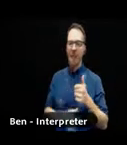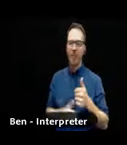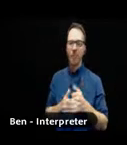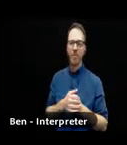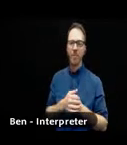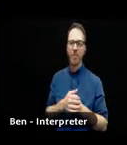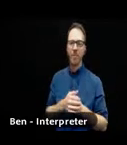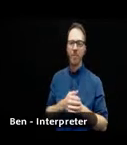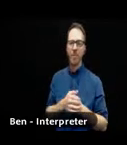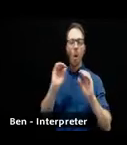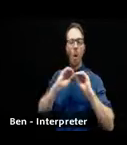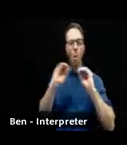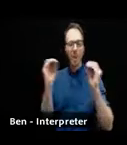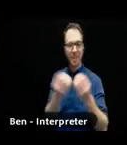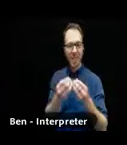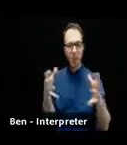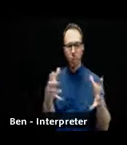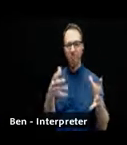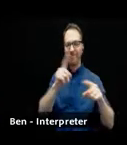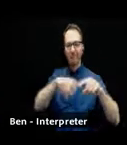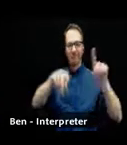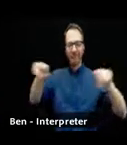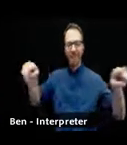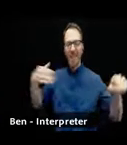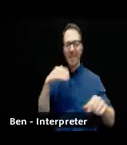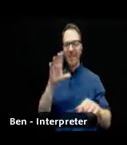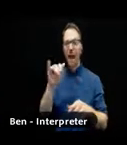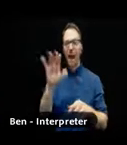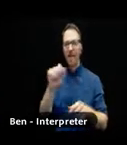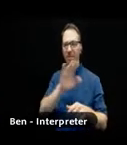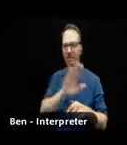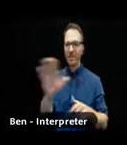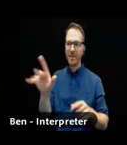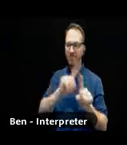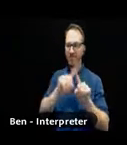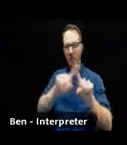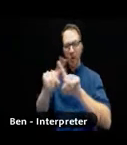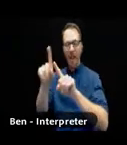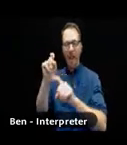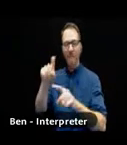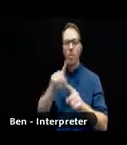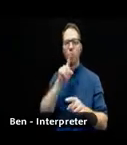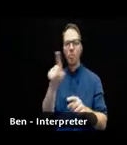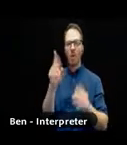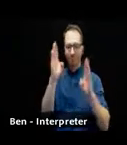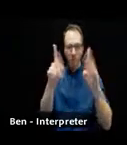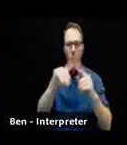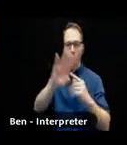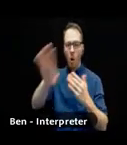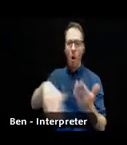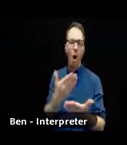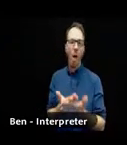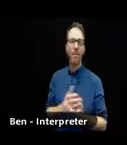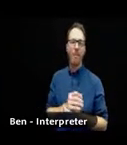every organization has a set of dynamics. And you have to be really attentive to all of them.